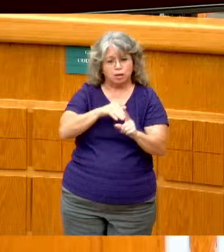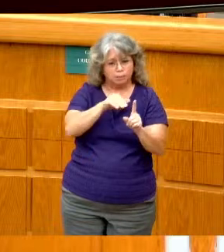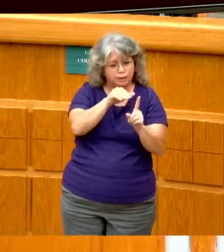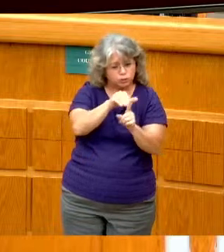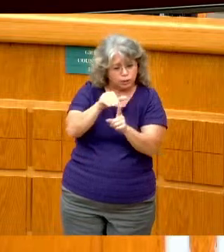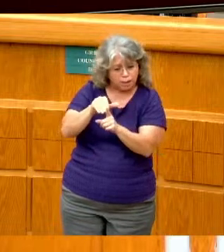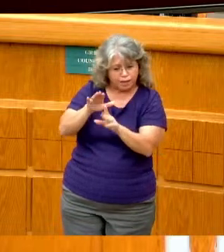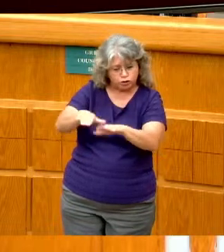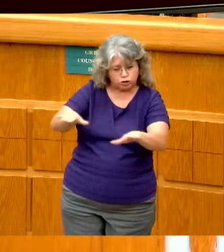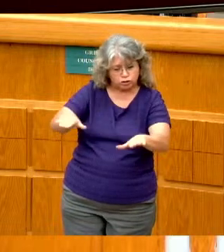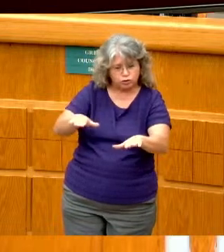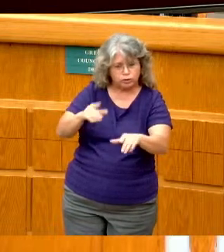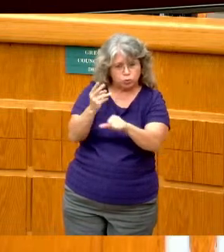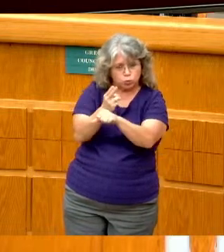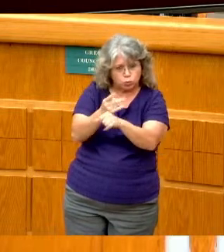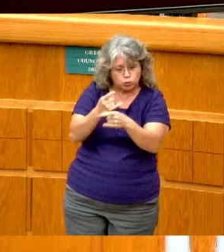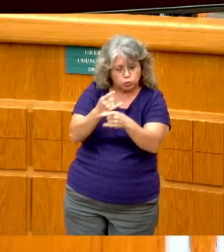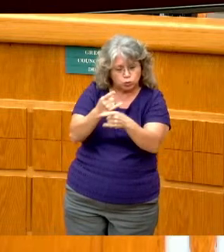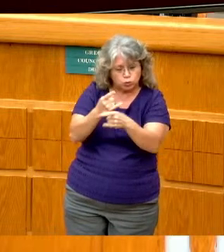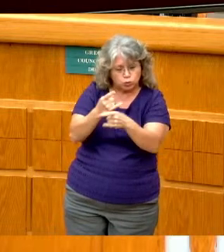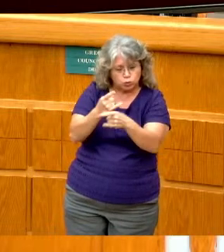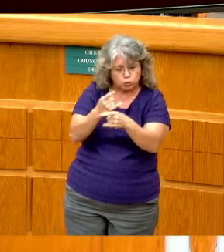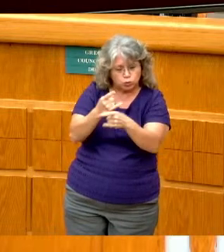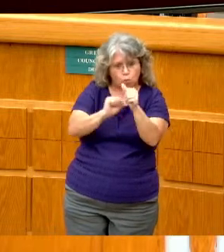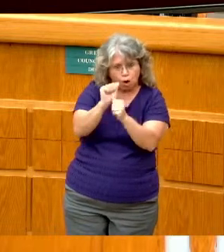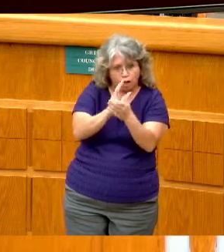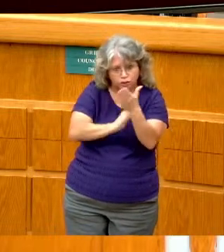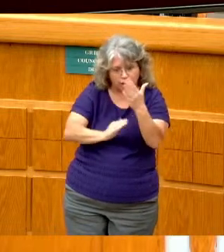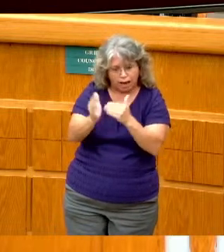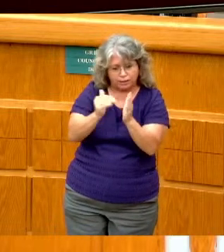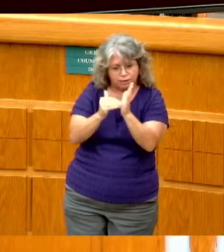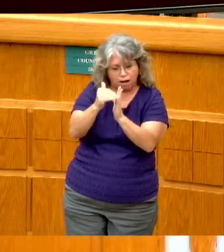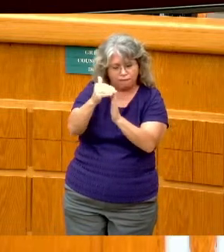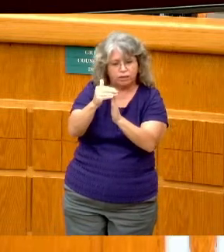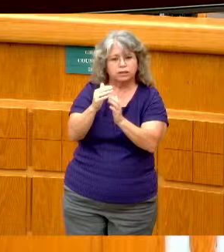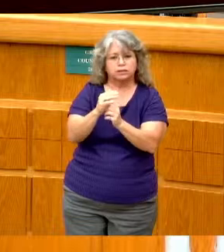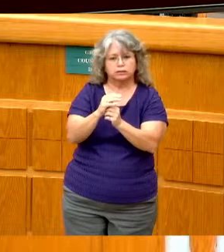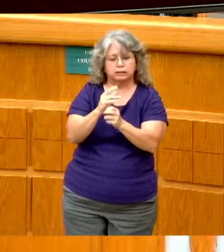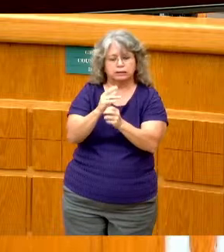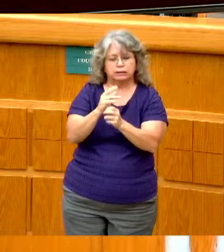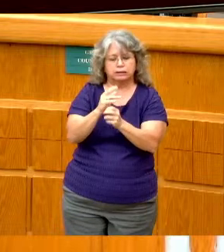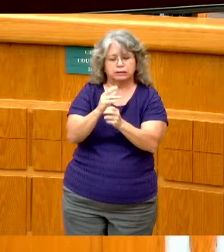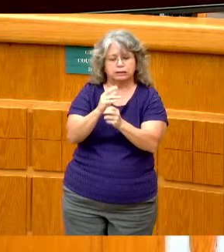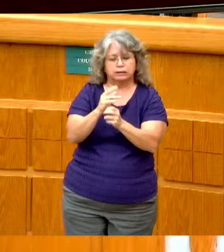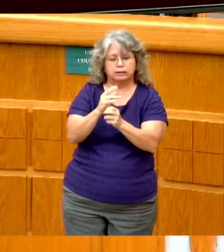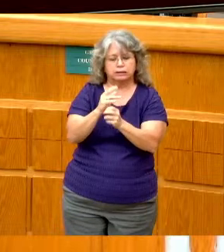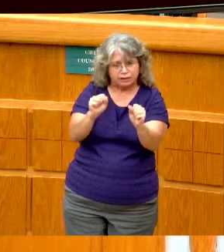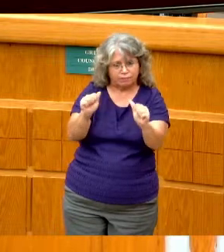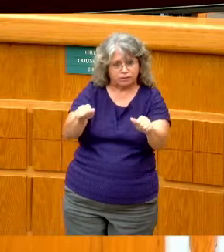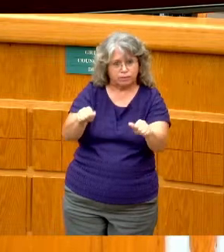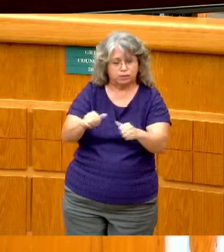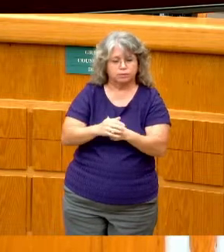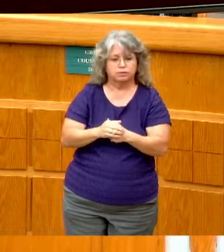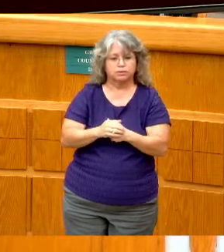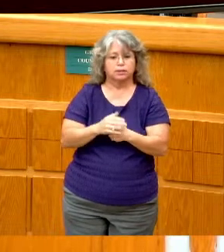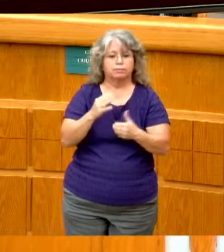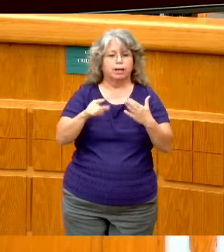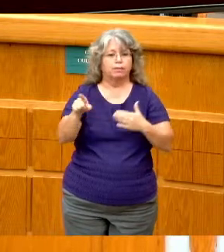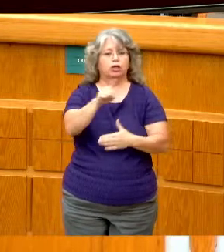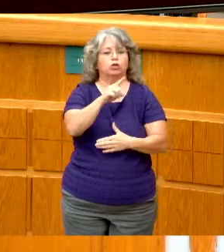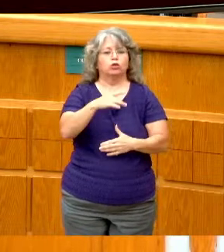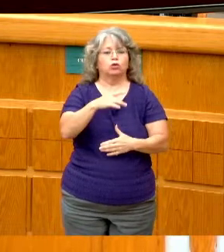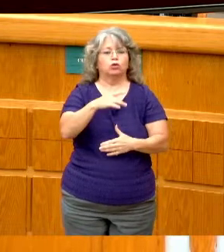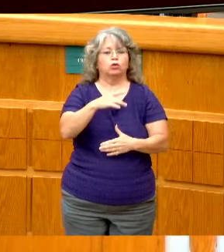mask, to wash their hands often, so that they can be as safe as possible. You may feel a false sense